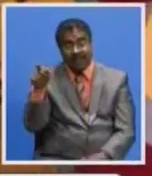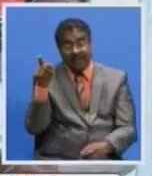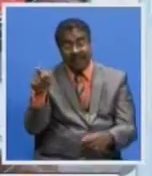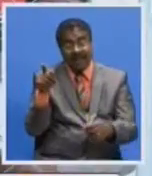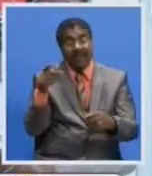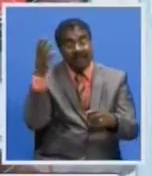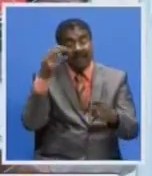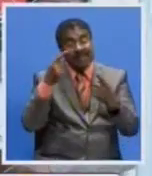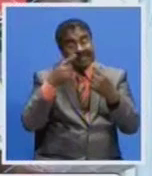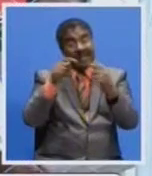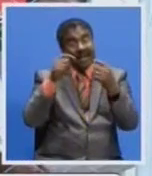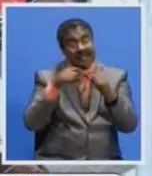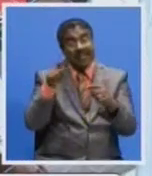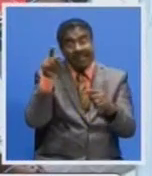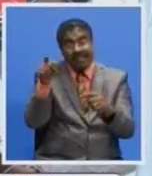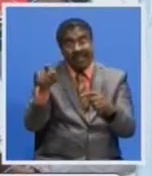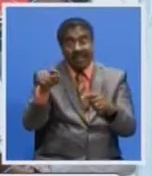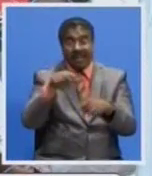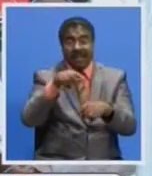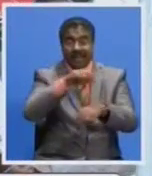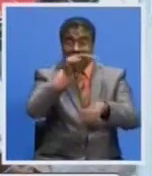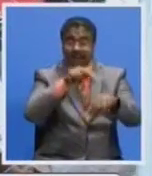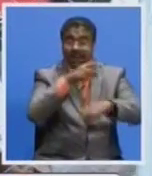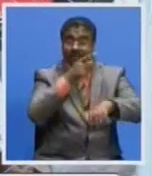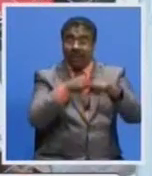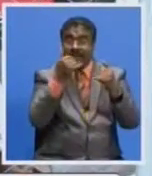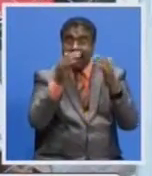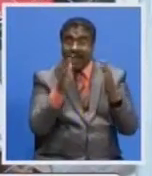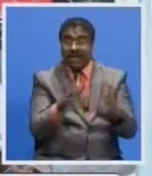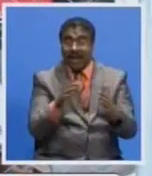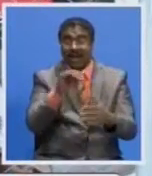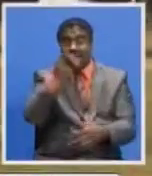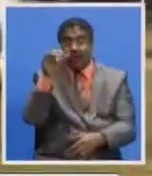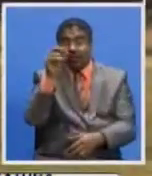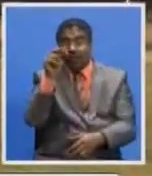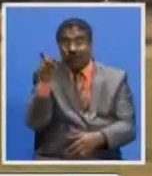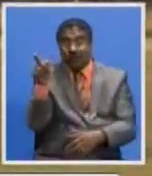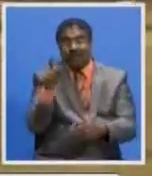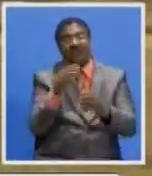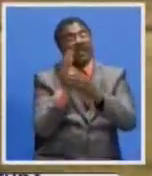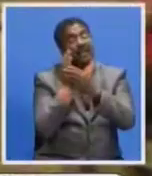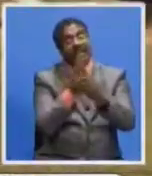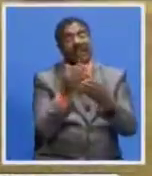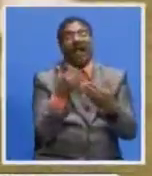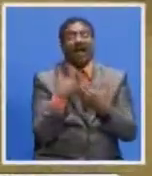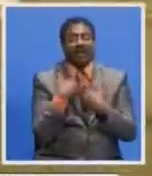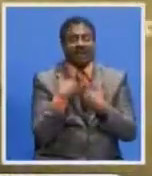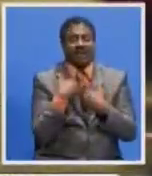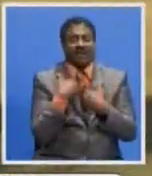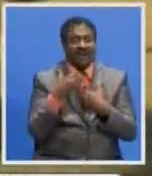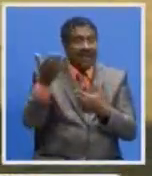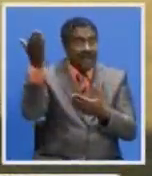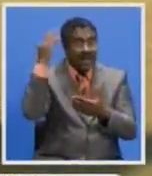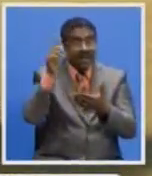ears. The family of late national football team player Jones Chilengi is taking the lead. Since Thursday last week, teams from super and